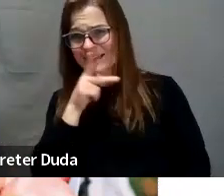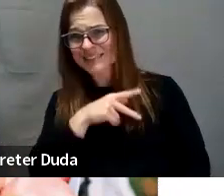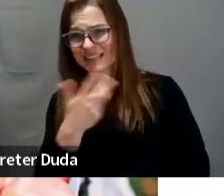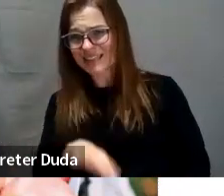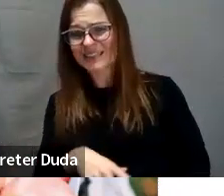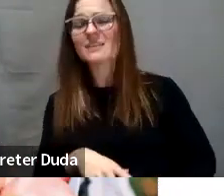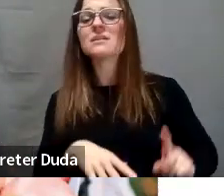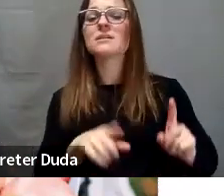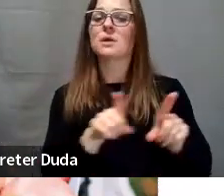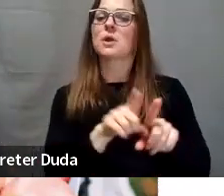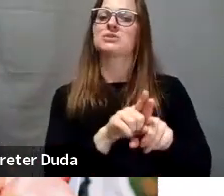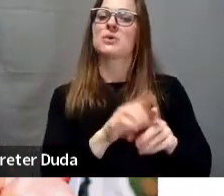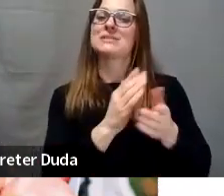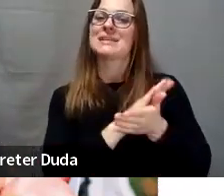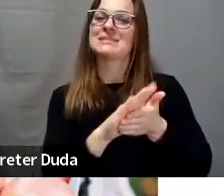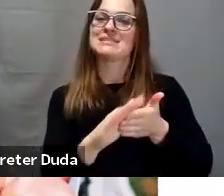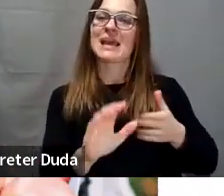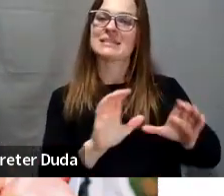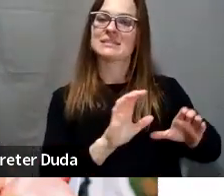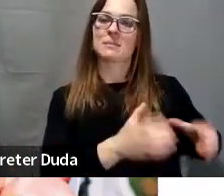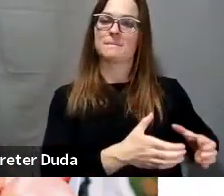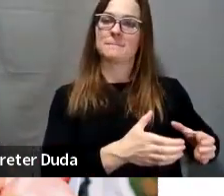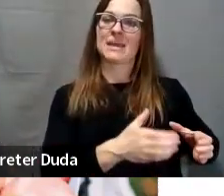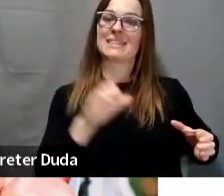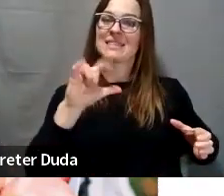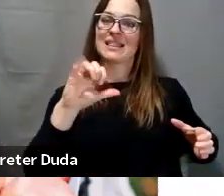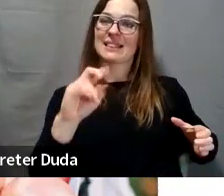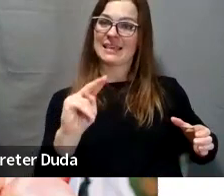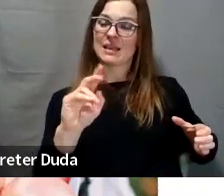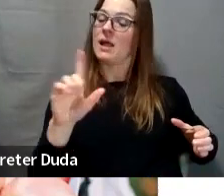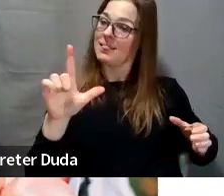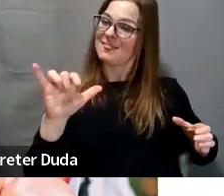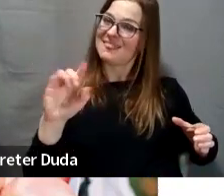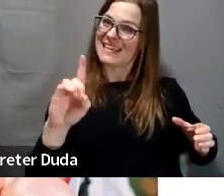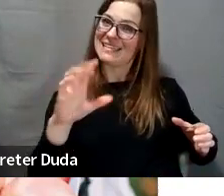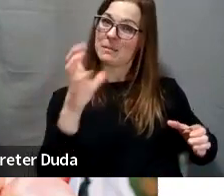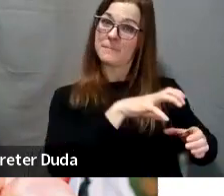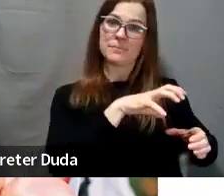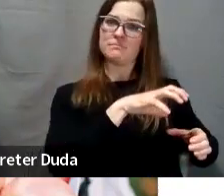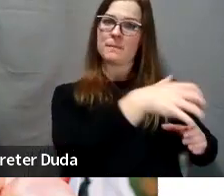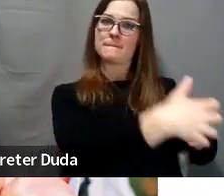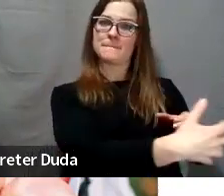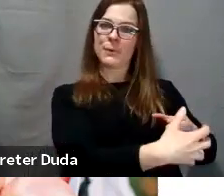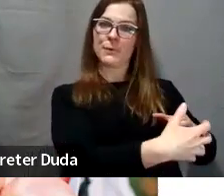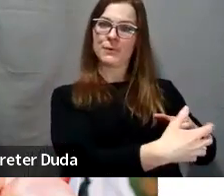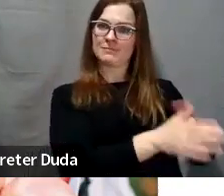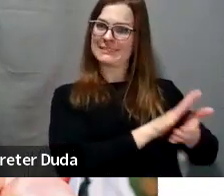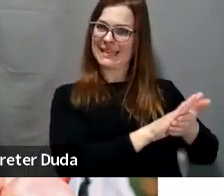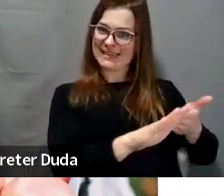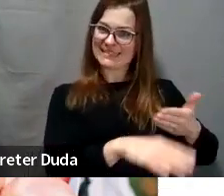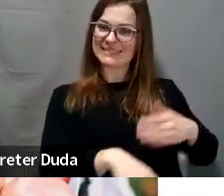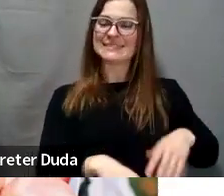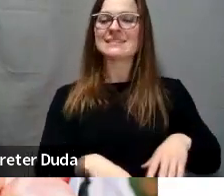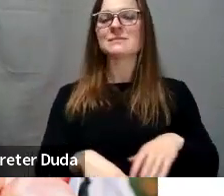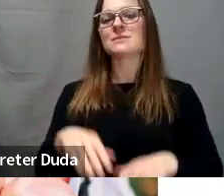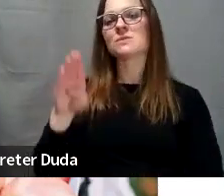a nice place to put the bucket and hold the lid at the same time. So we have the